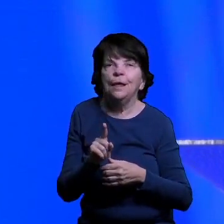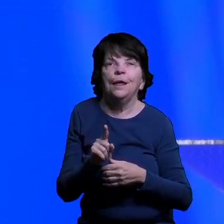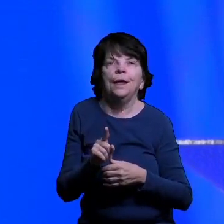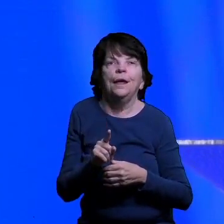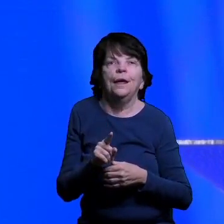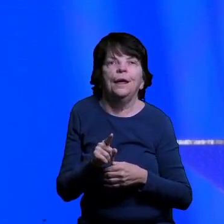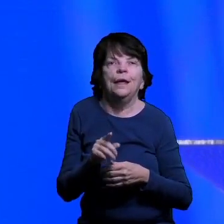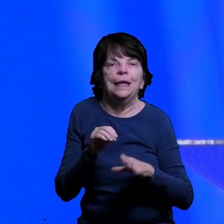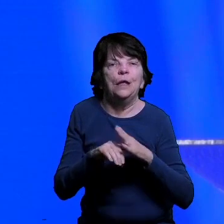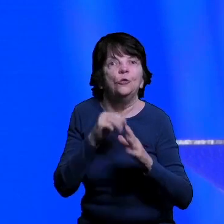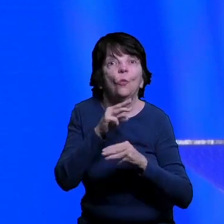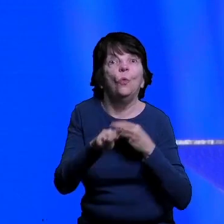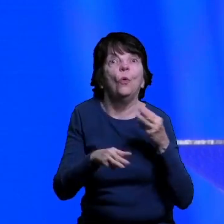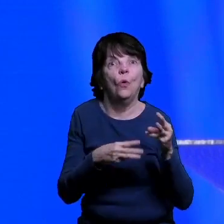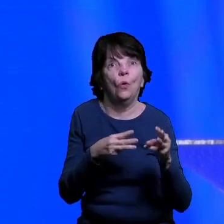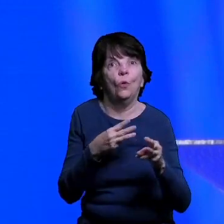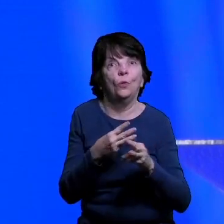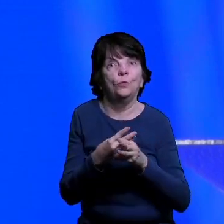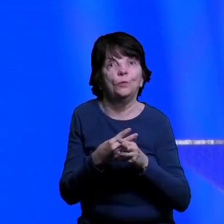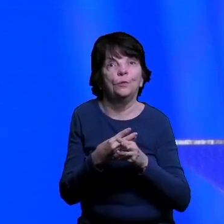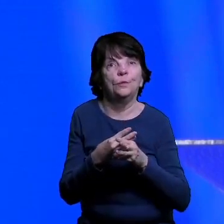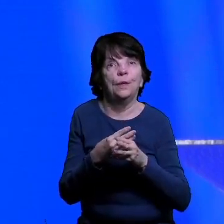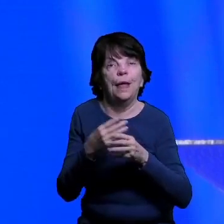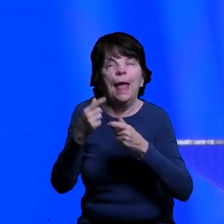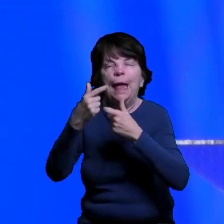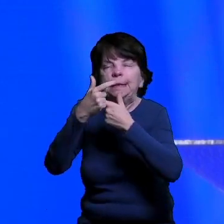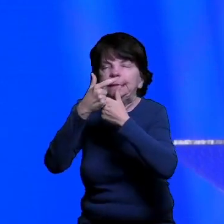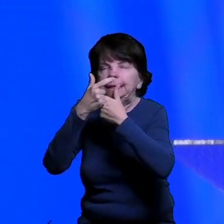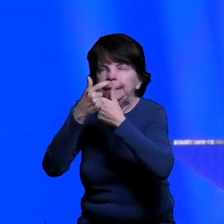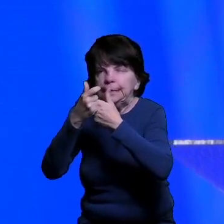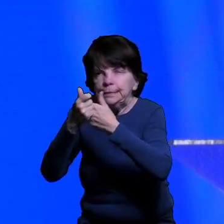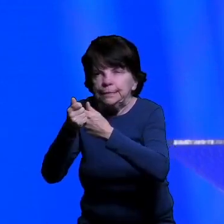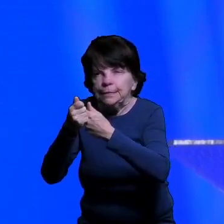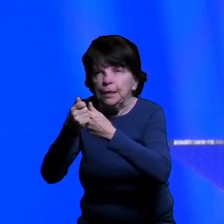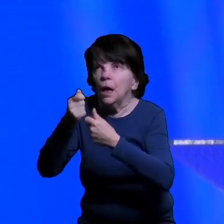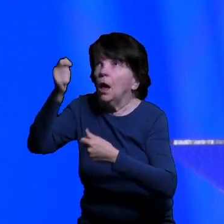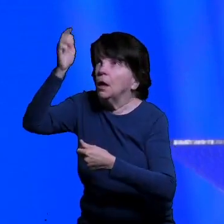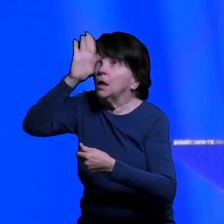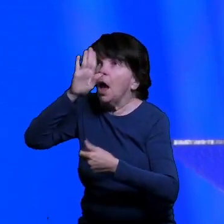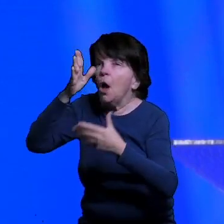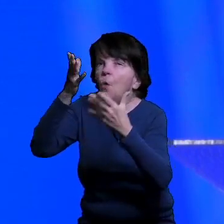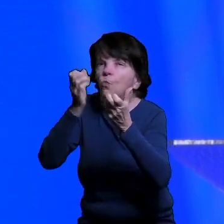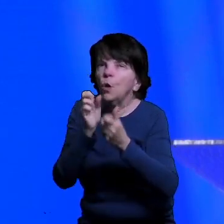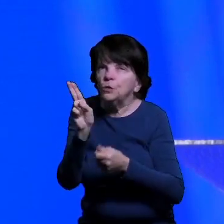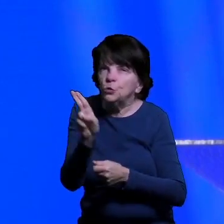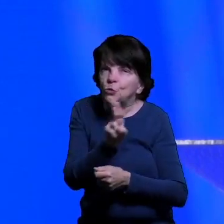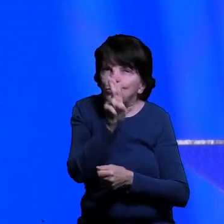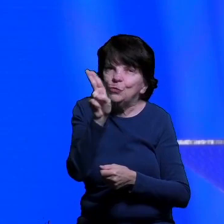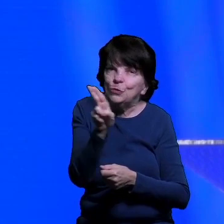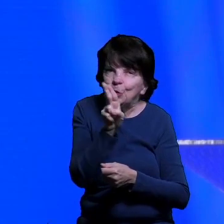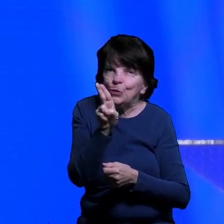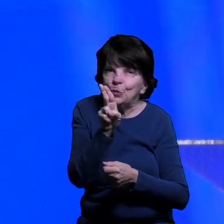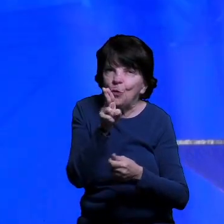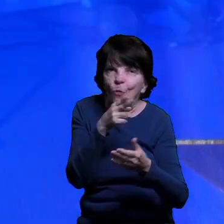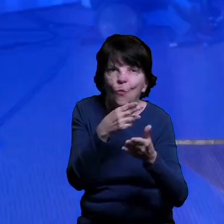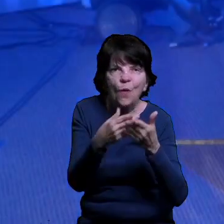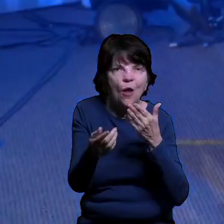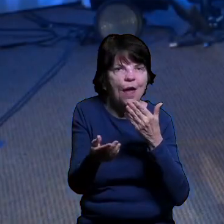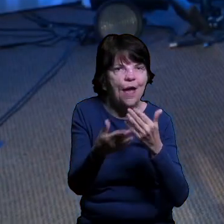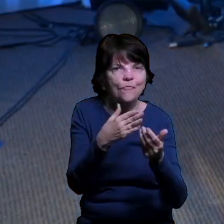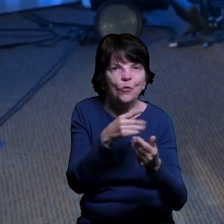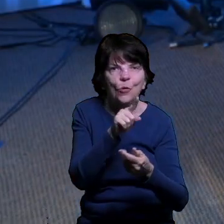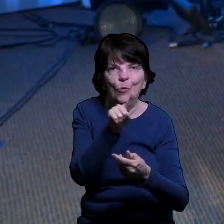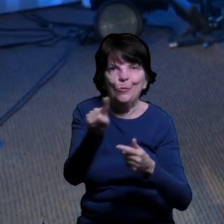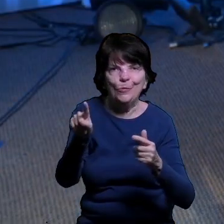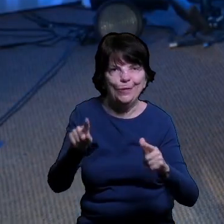interesting thing is that God wants to use that gift in you no matter where you're located.